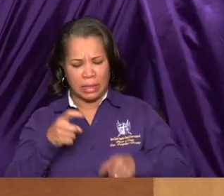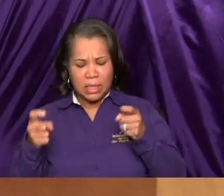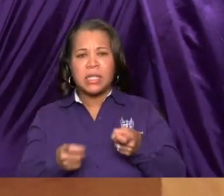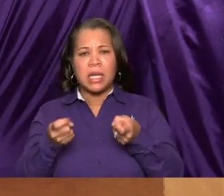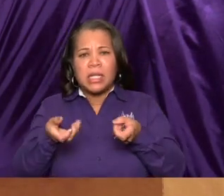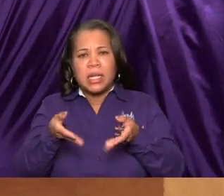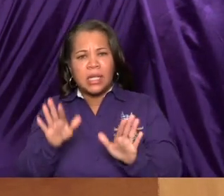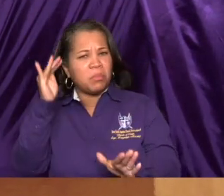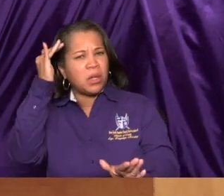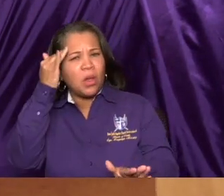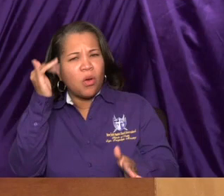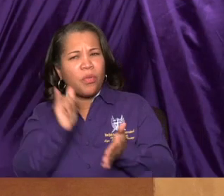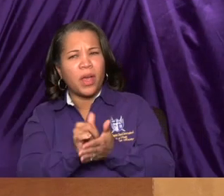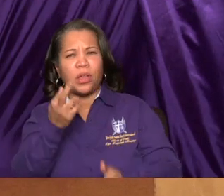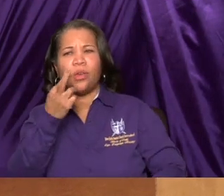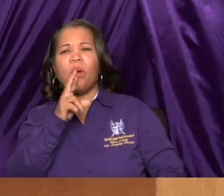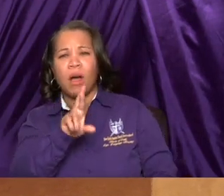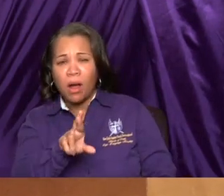that you are